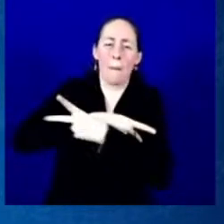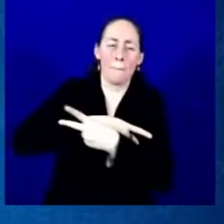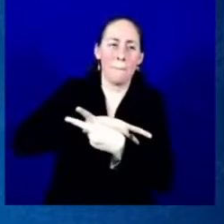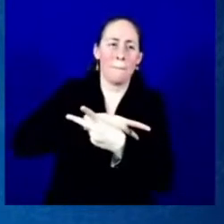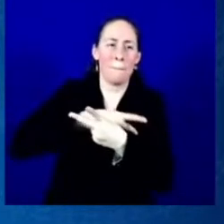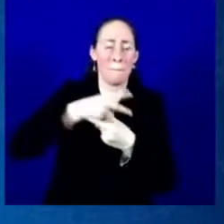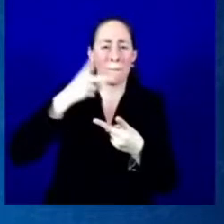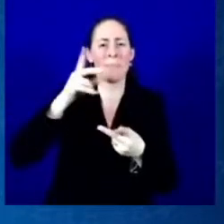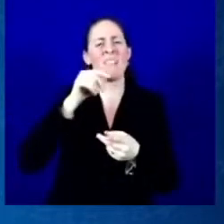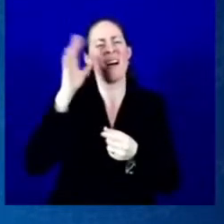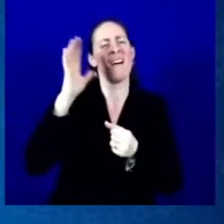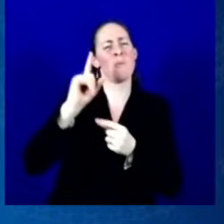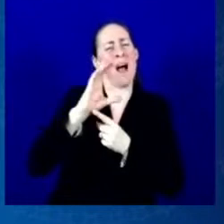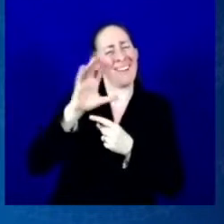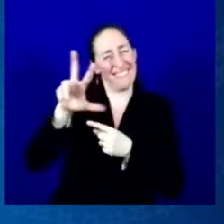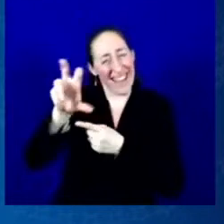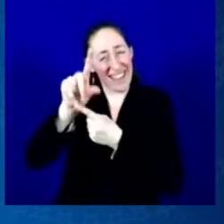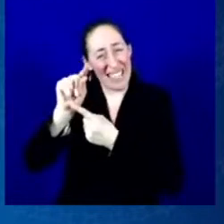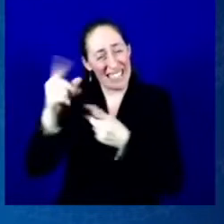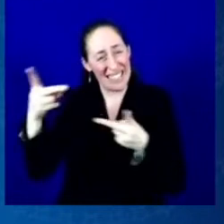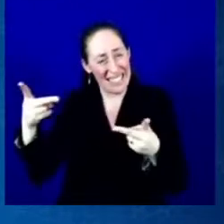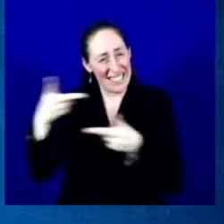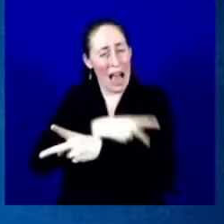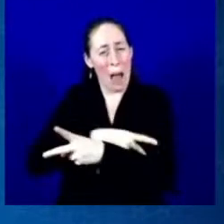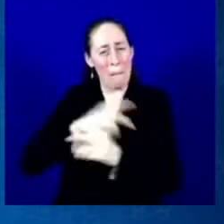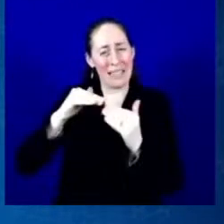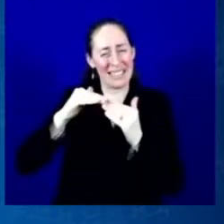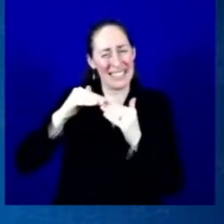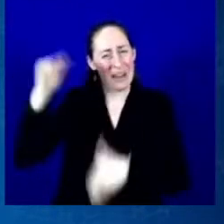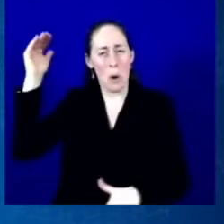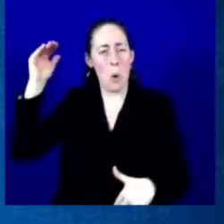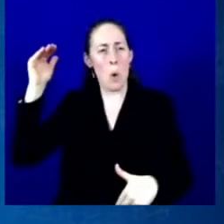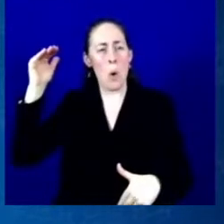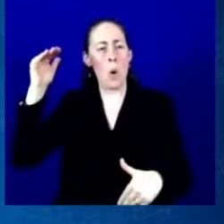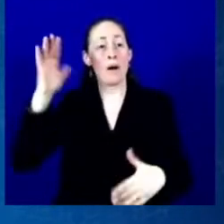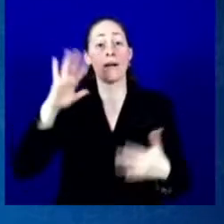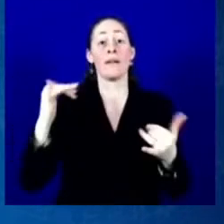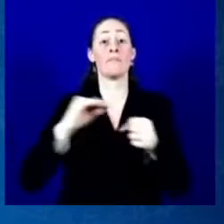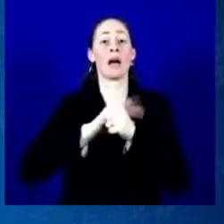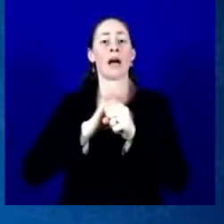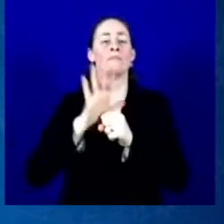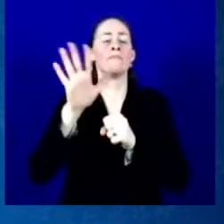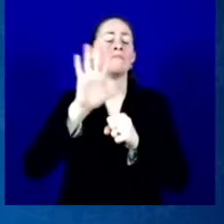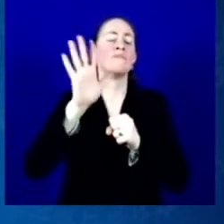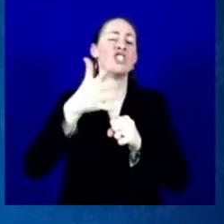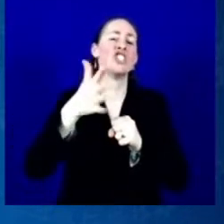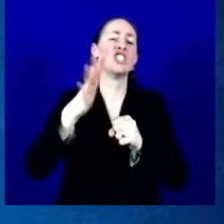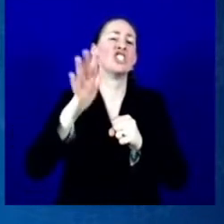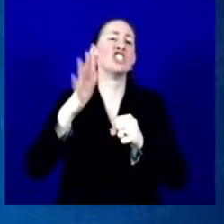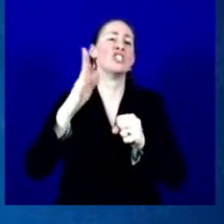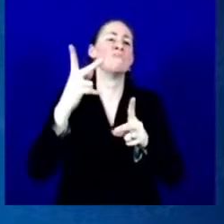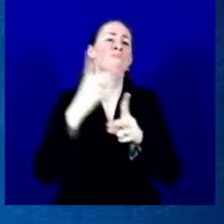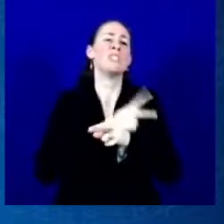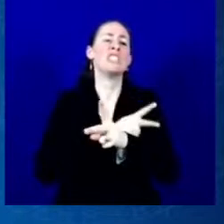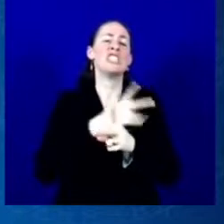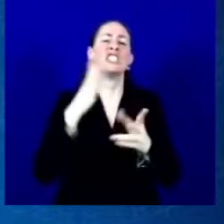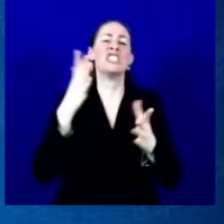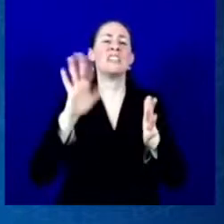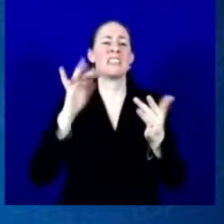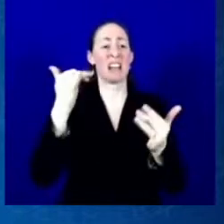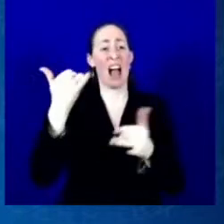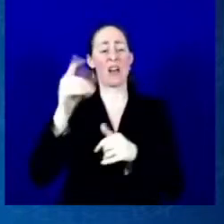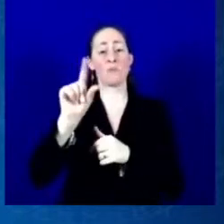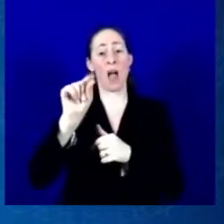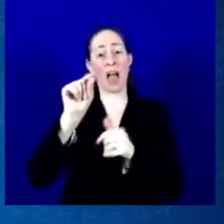has only made things worse. 20 million Americans lost their job in the pandemic, working and middle-class